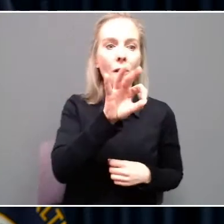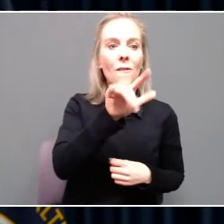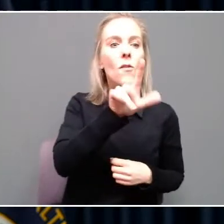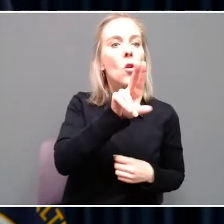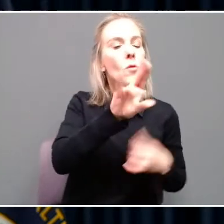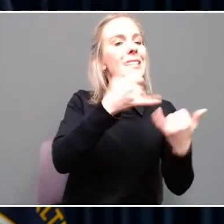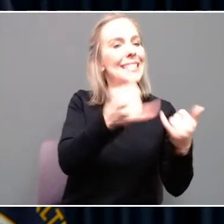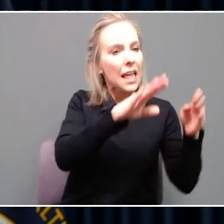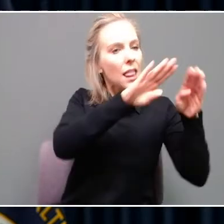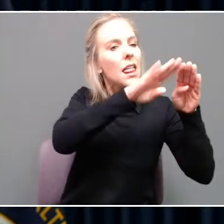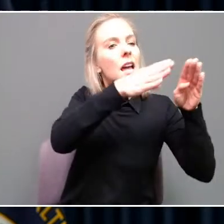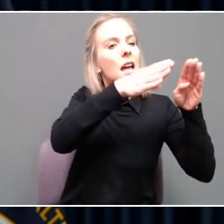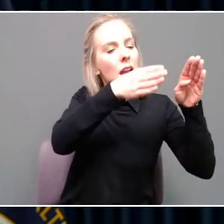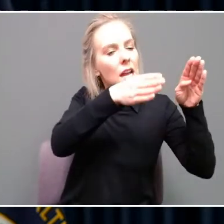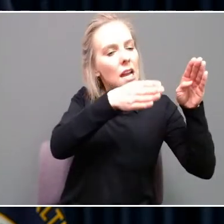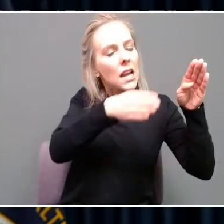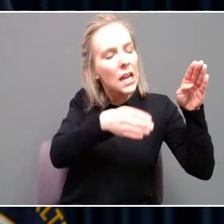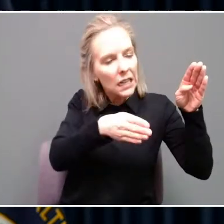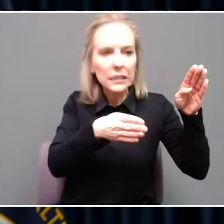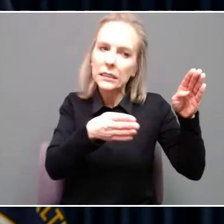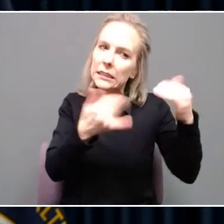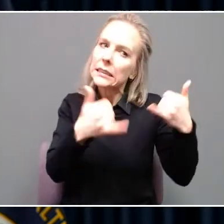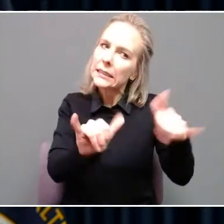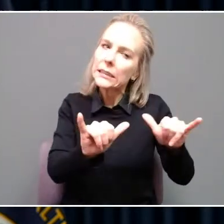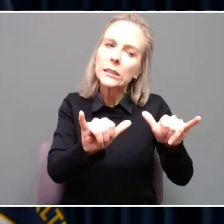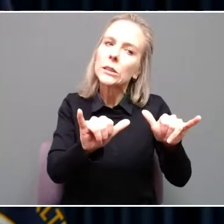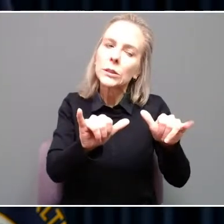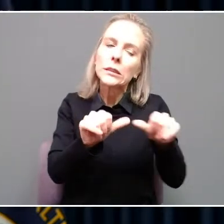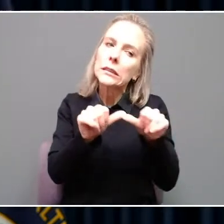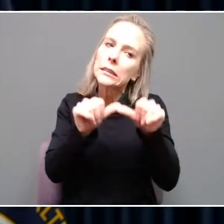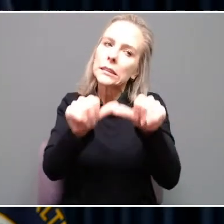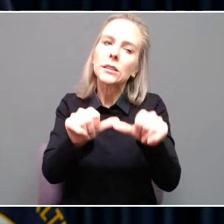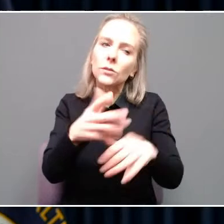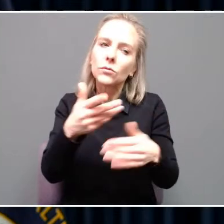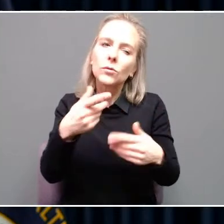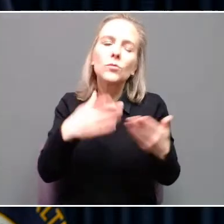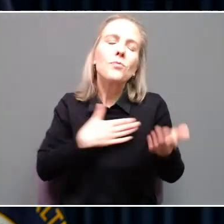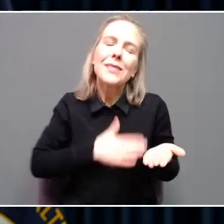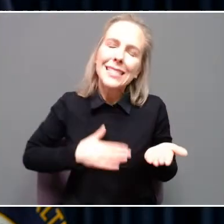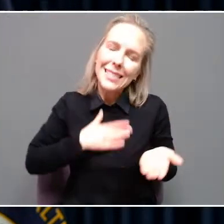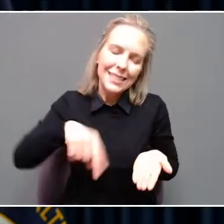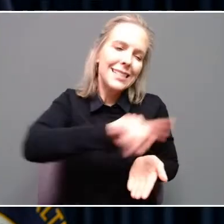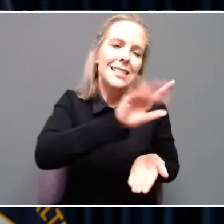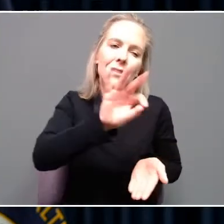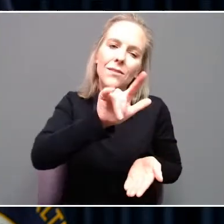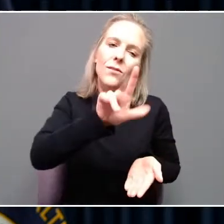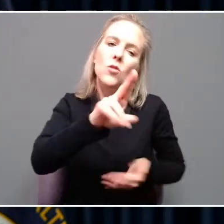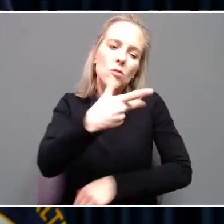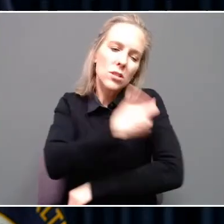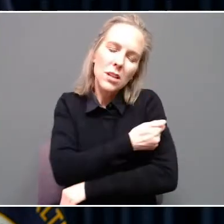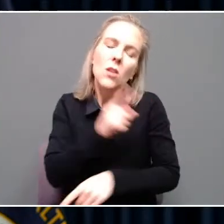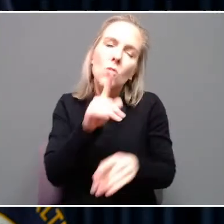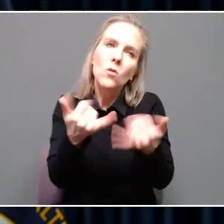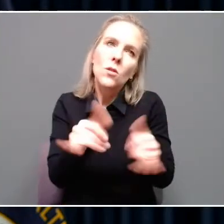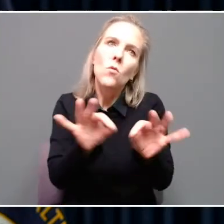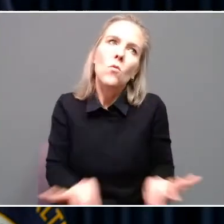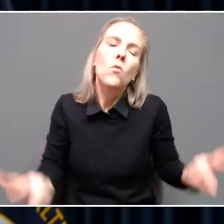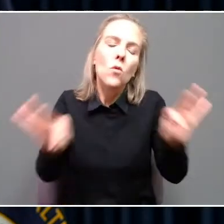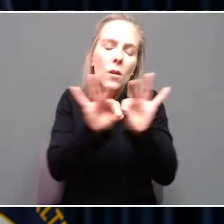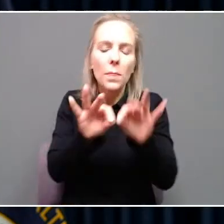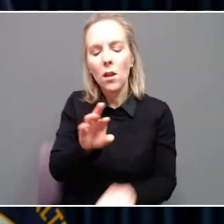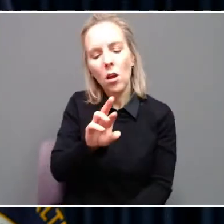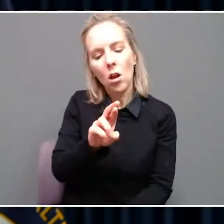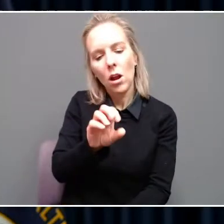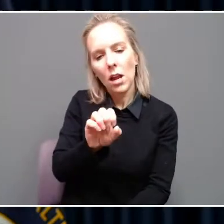level. Get your flu shot. It works against the strains that are out there. It's still worth getting the flu shot now. RSV activity continuing